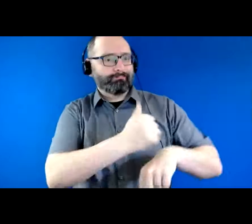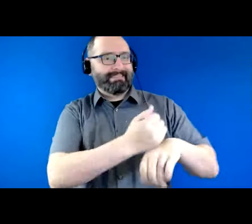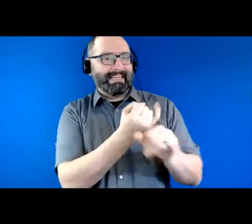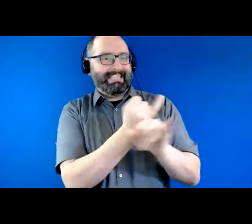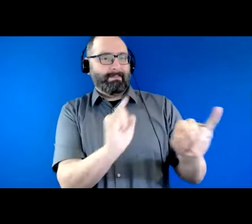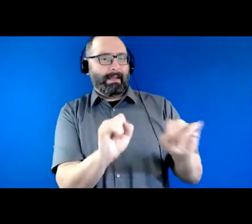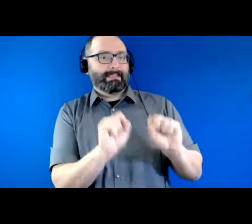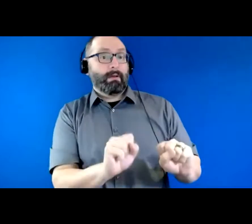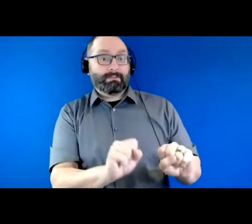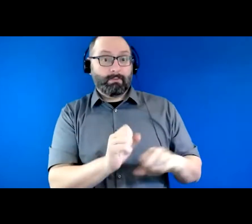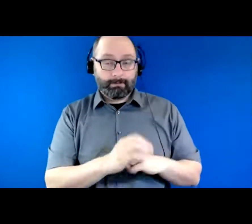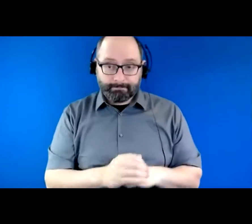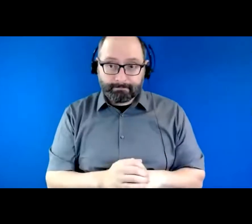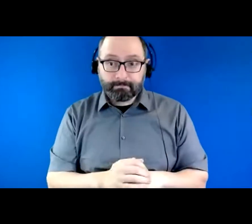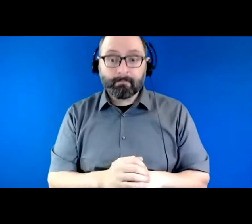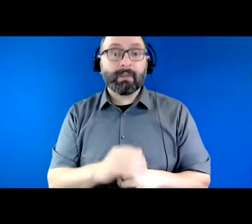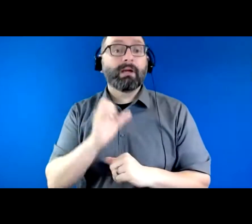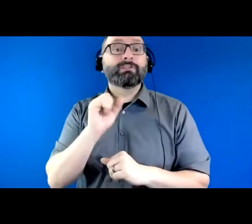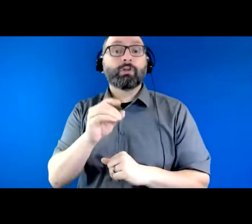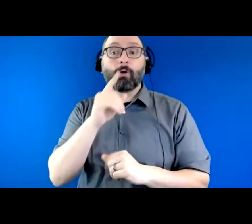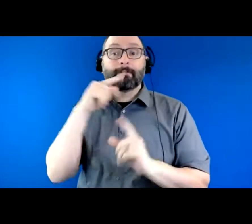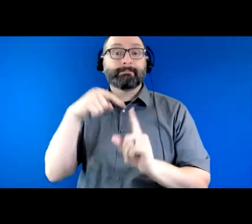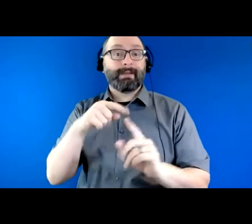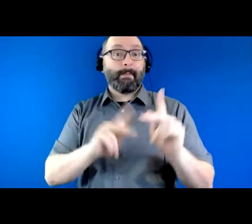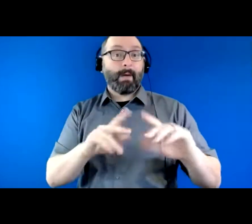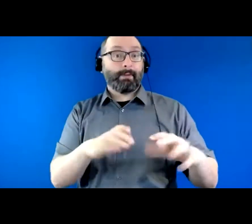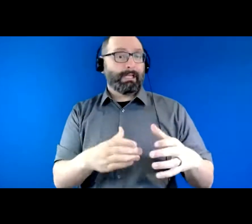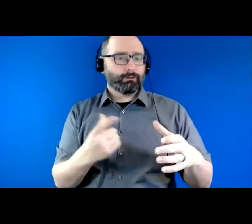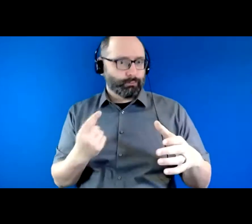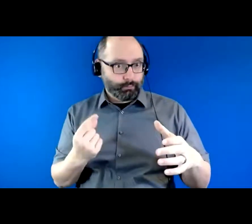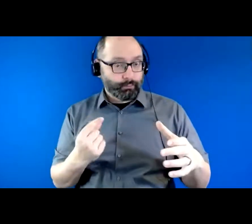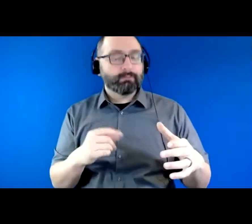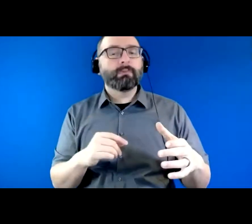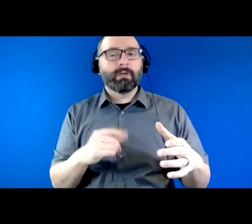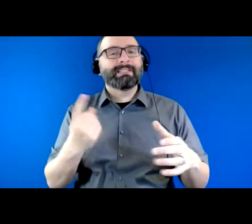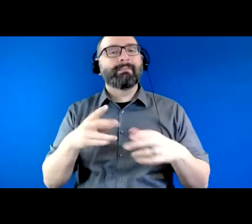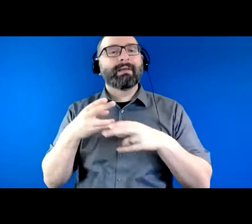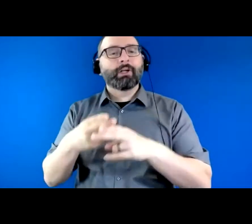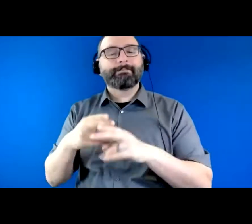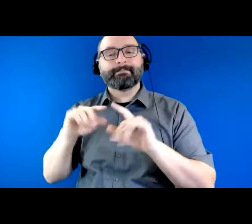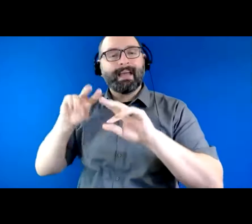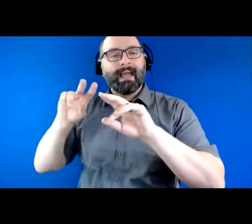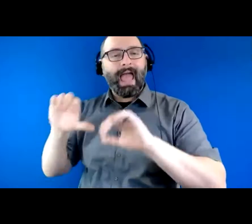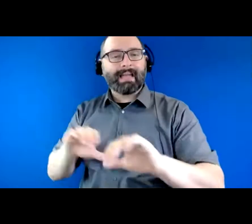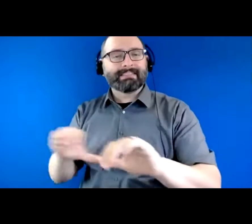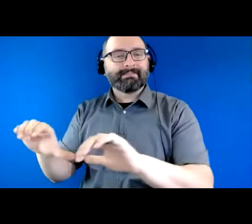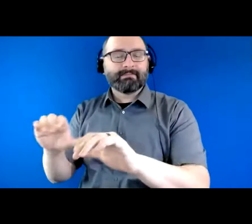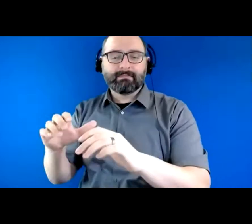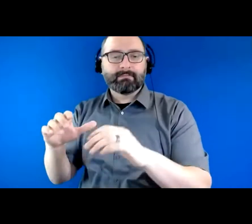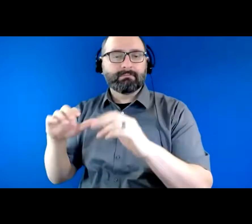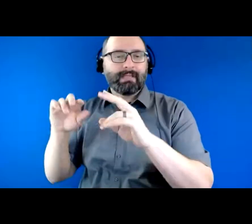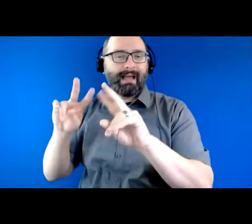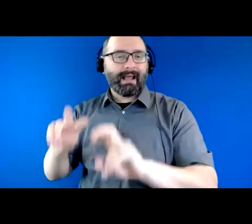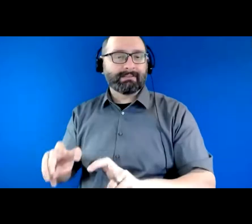in daily activities. So essentially with this population, what we do is something called activity analysis. So we look at a task